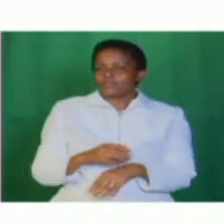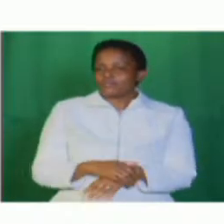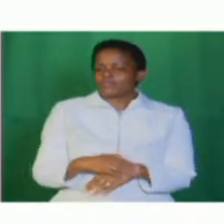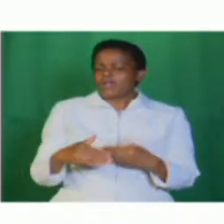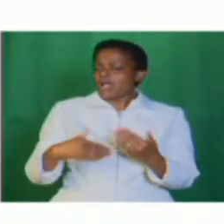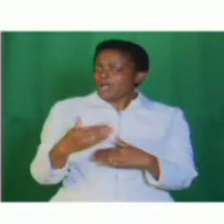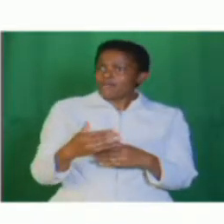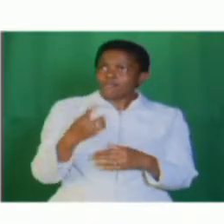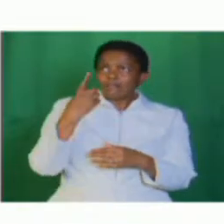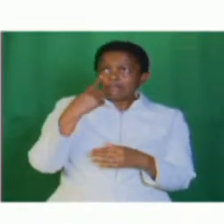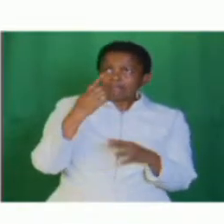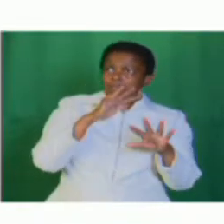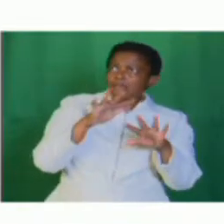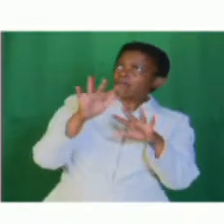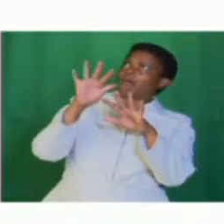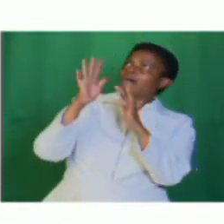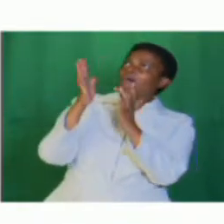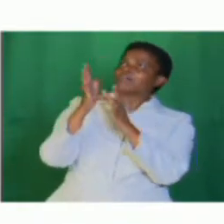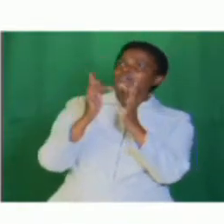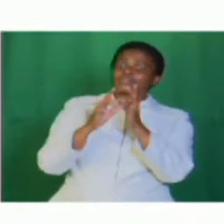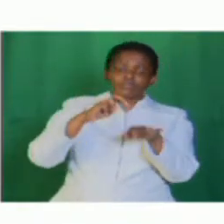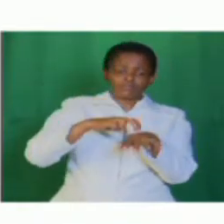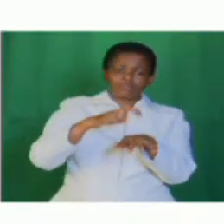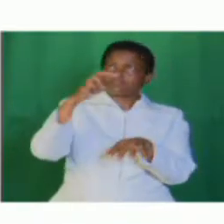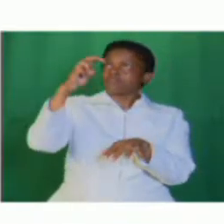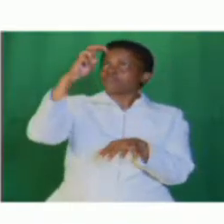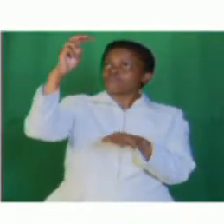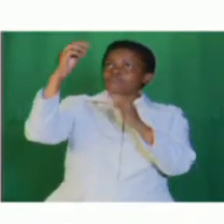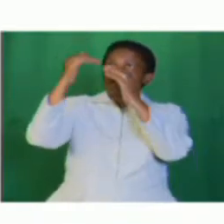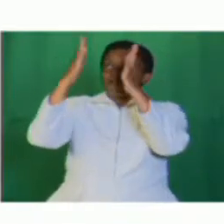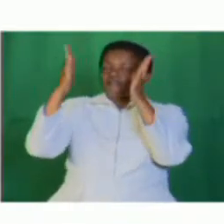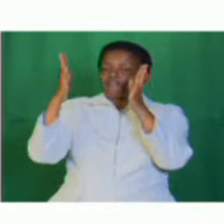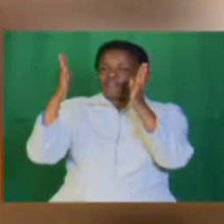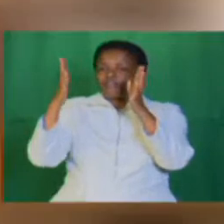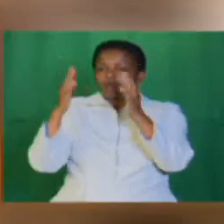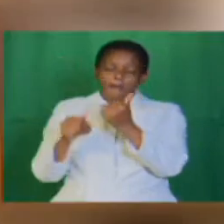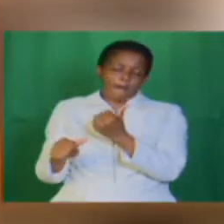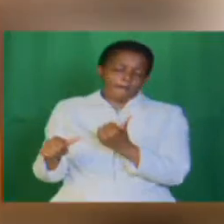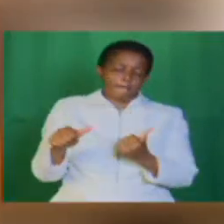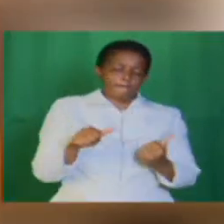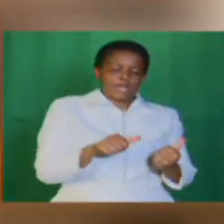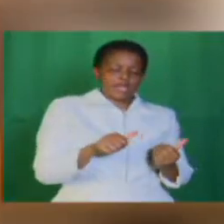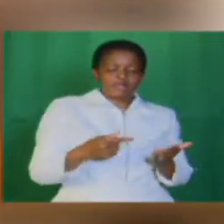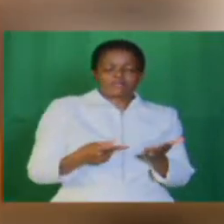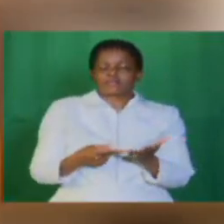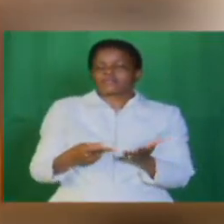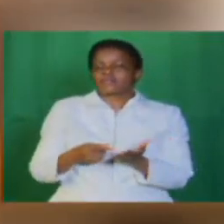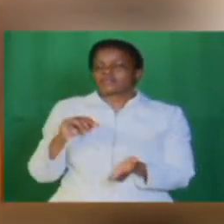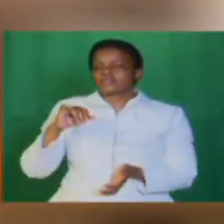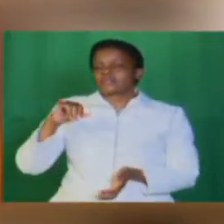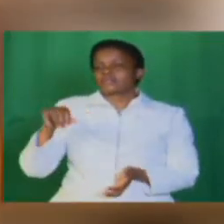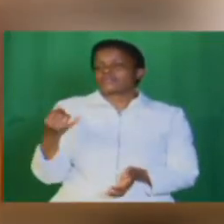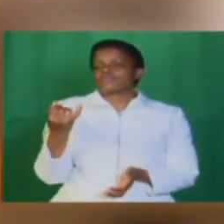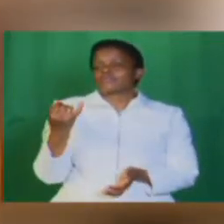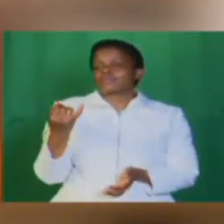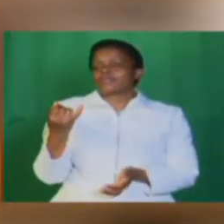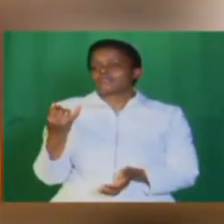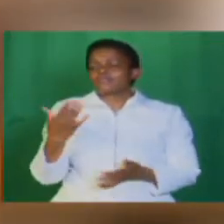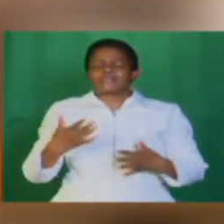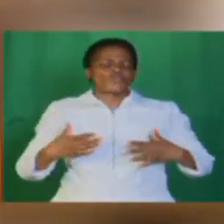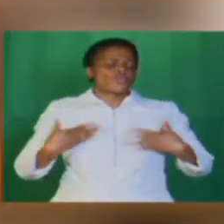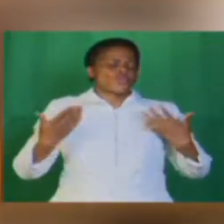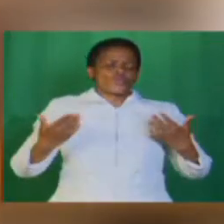they returned to Jerusalem with great joy. Note, dear Lena,